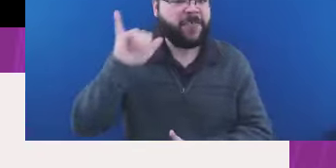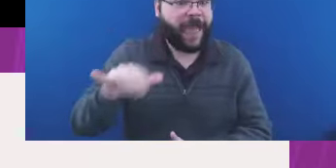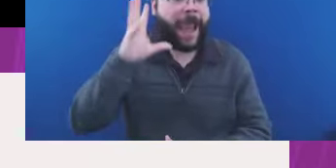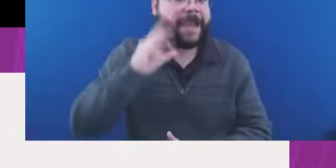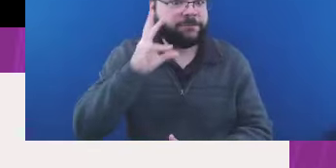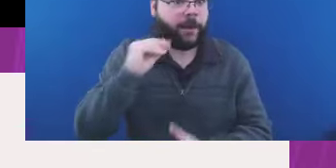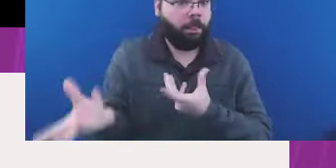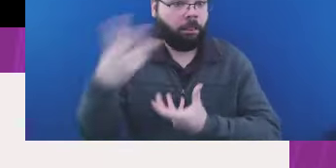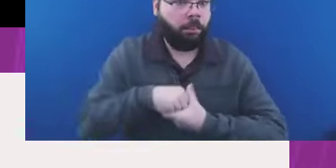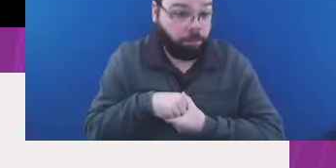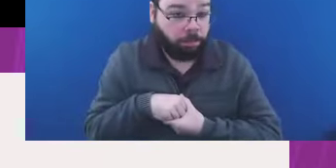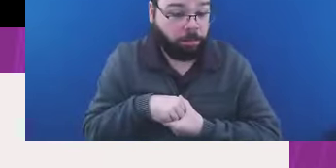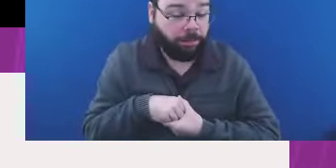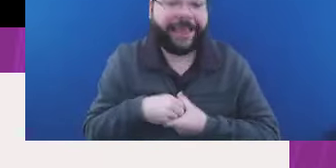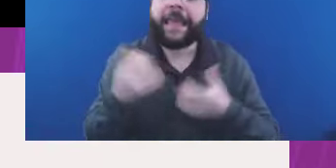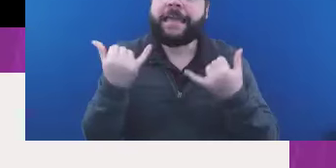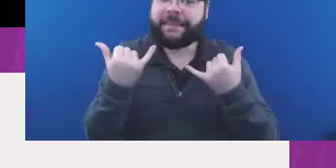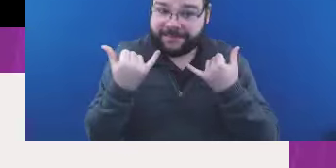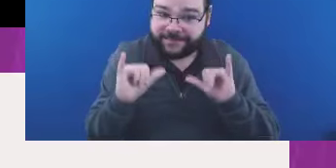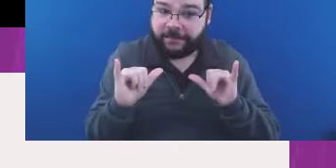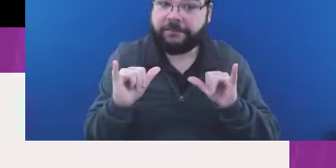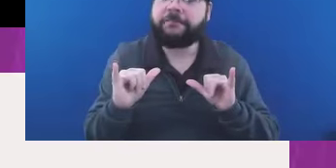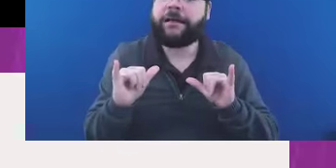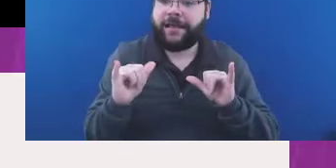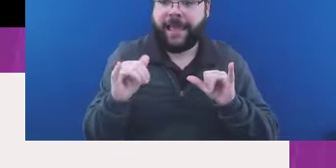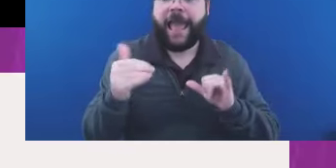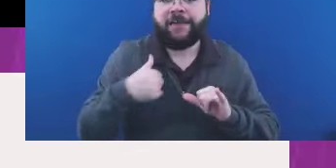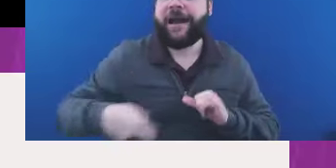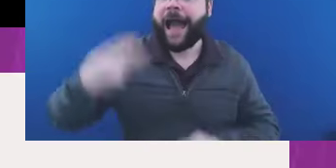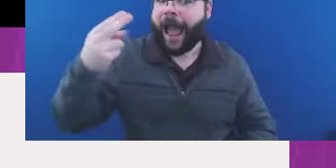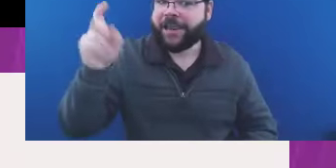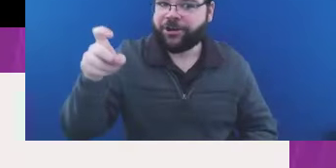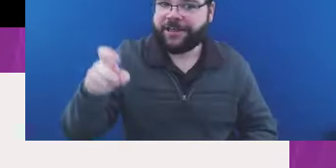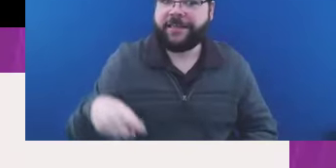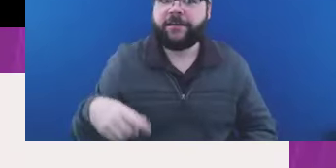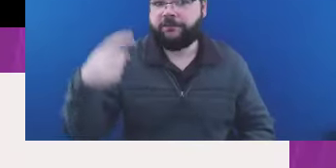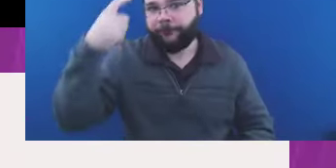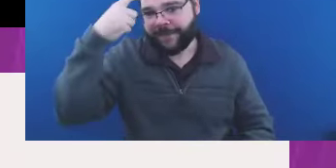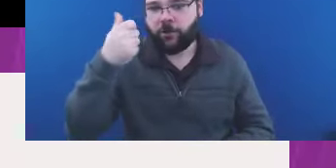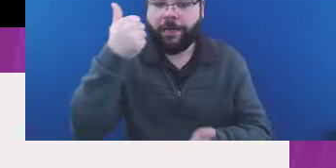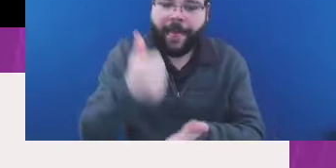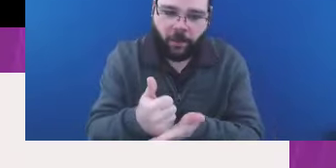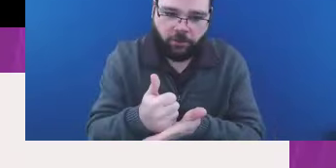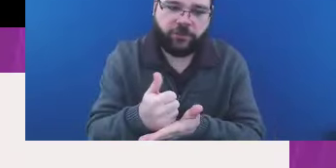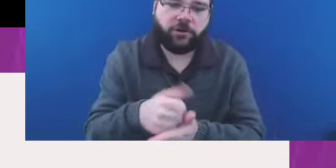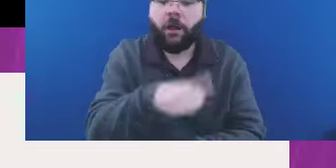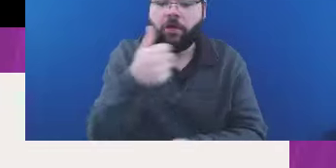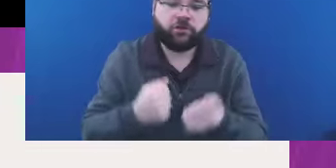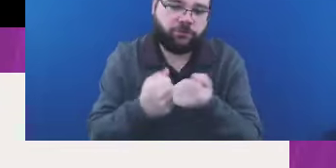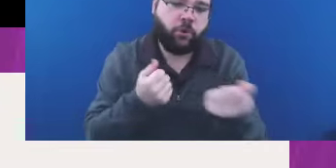past, they are significantly more likely to be in need of mental health services and supports.